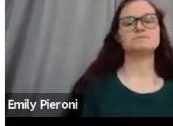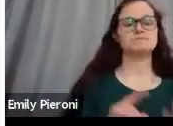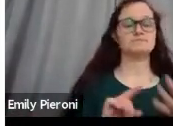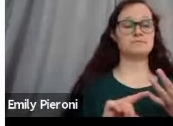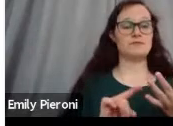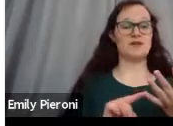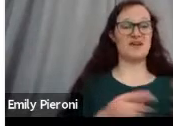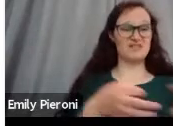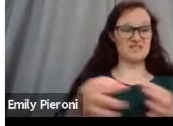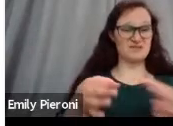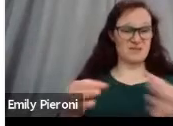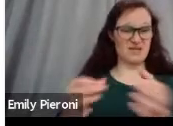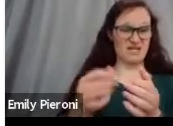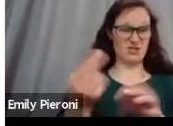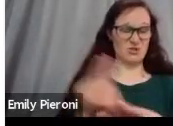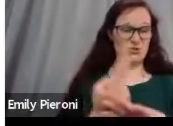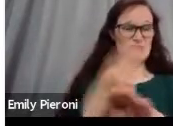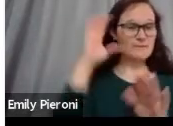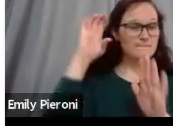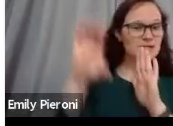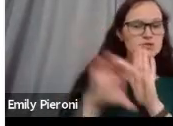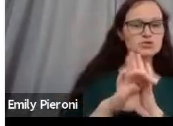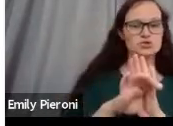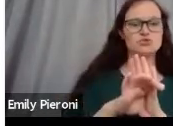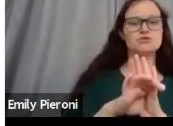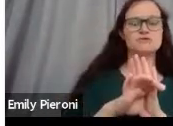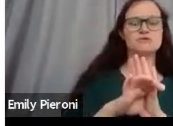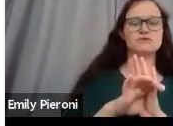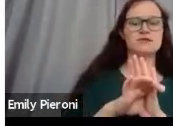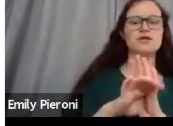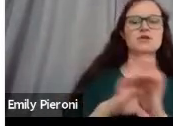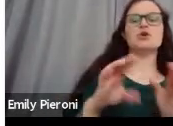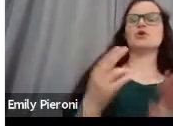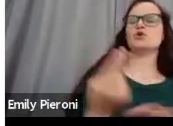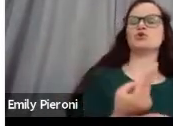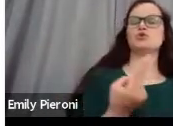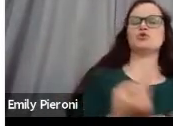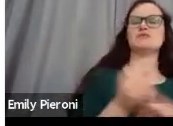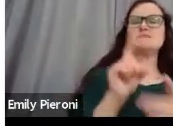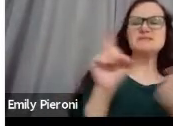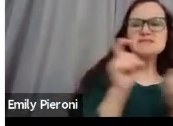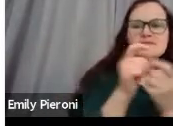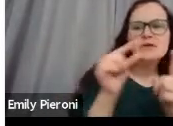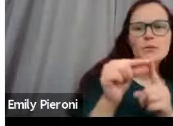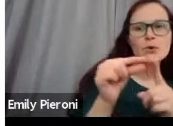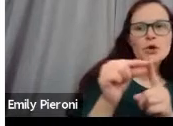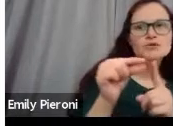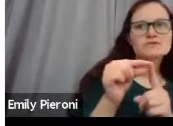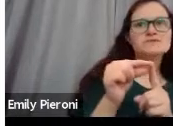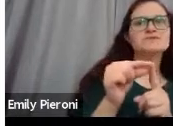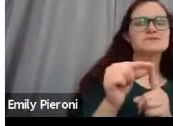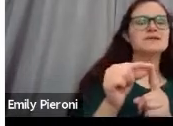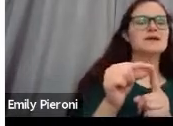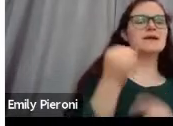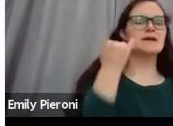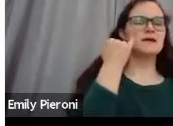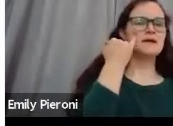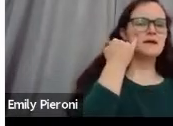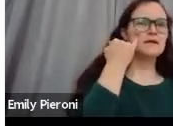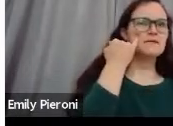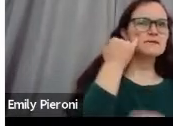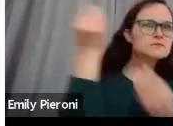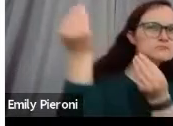and narrate with words. People can understand the metrics, trends, and patterns better if you provide them with